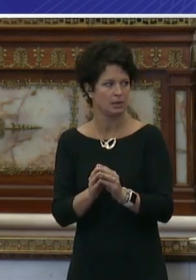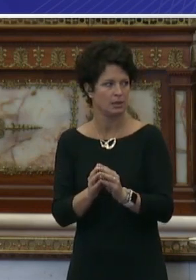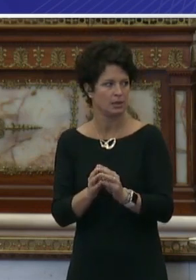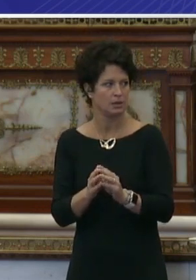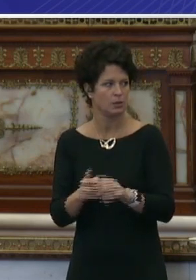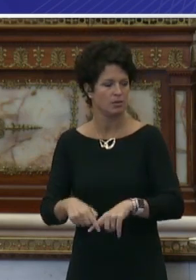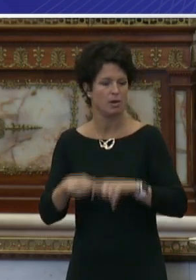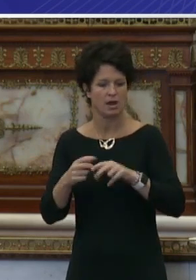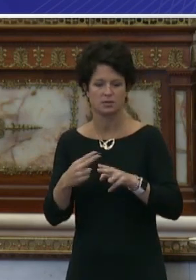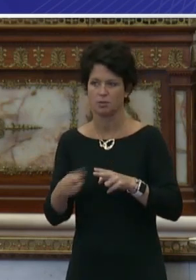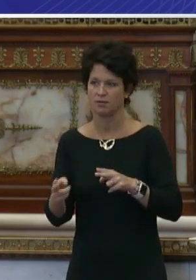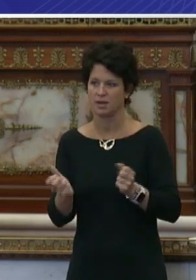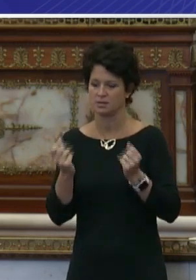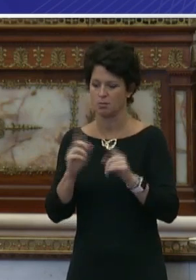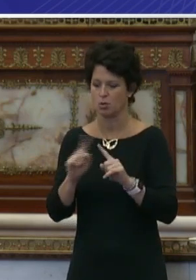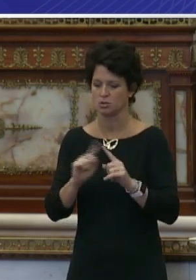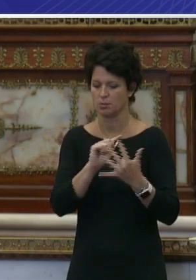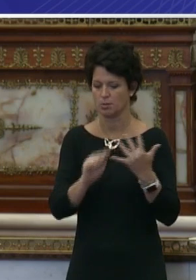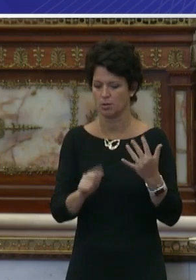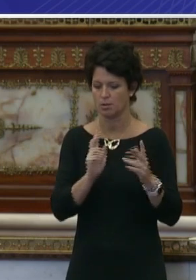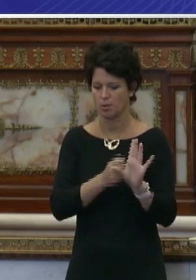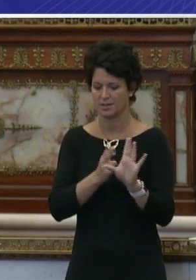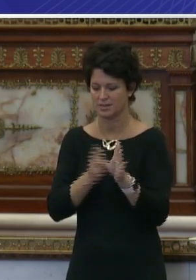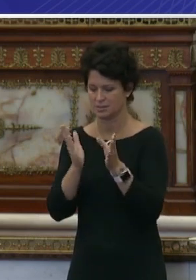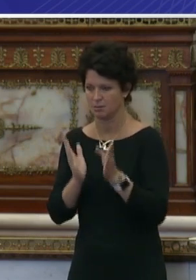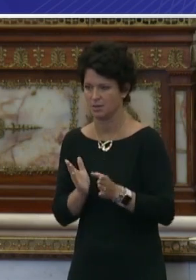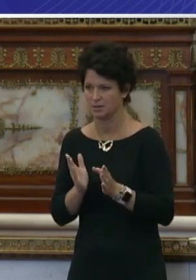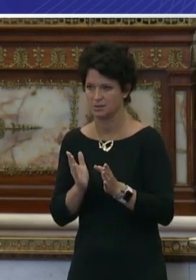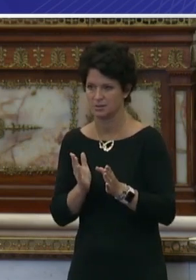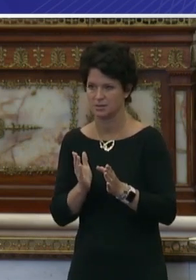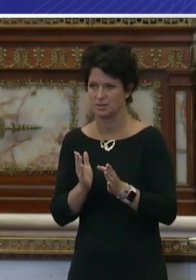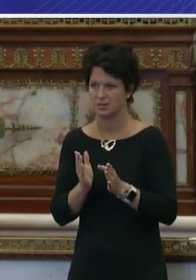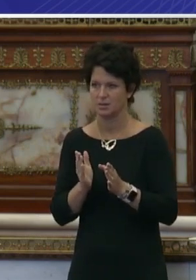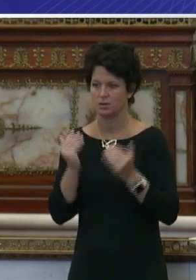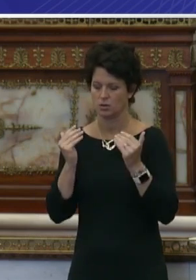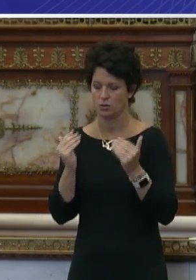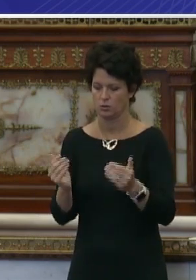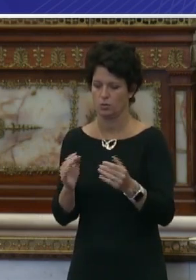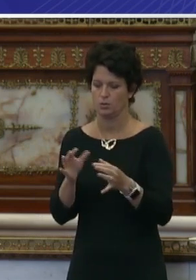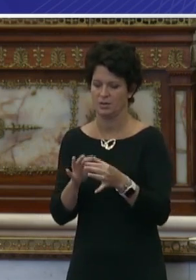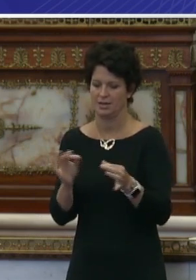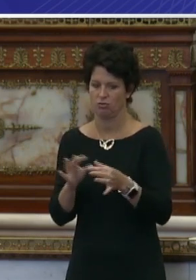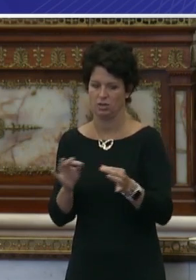proceedings briefly as multiple participants leave the hearing.